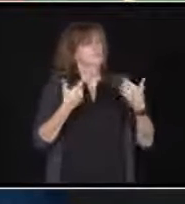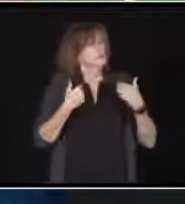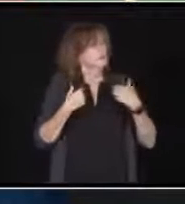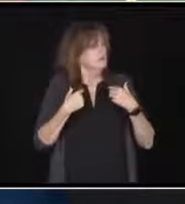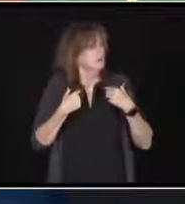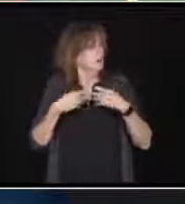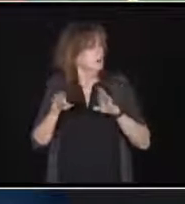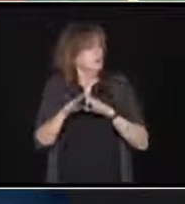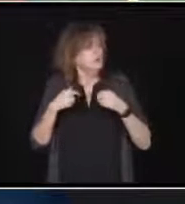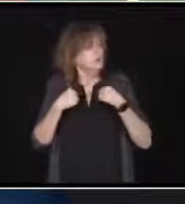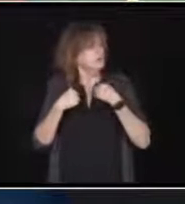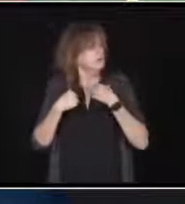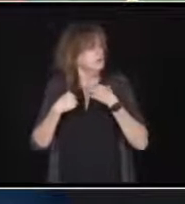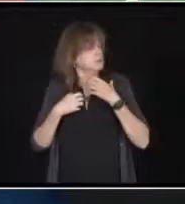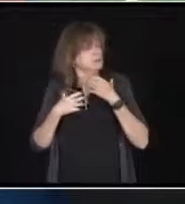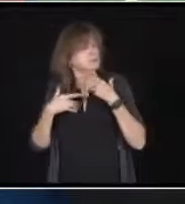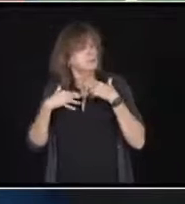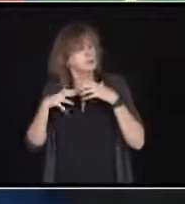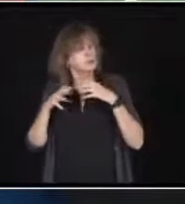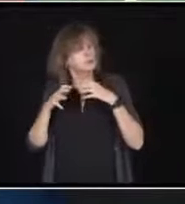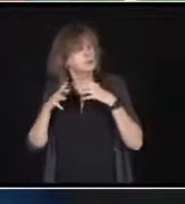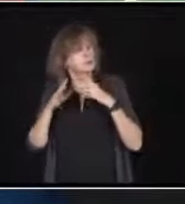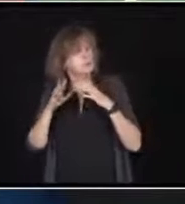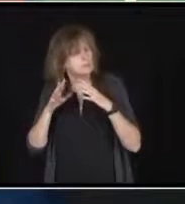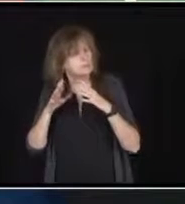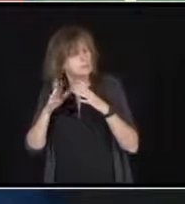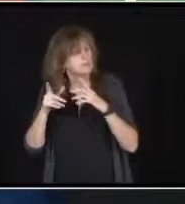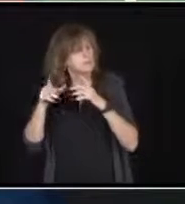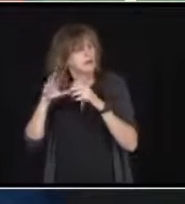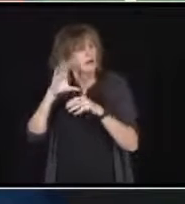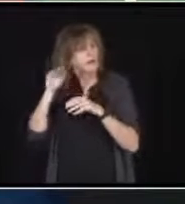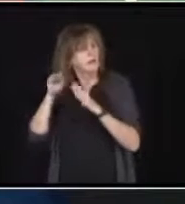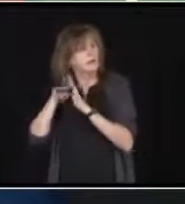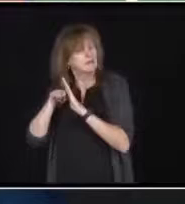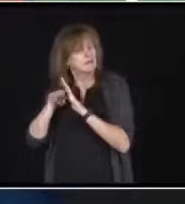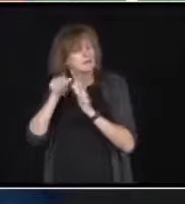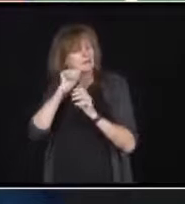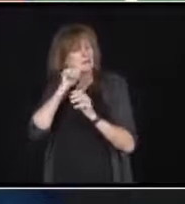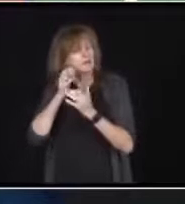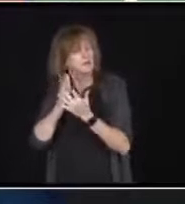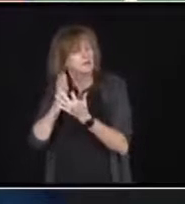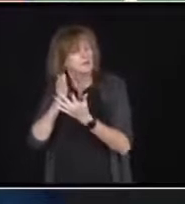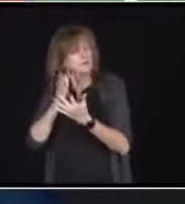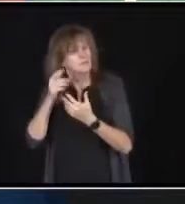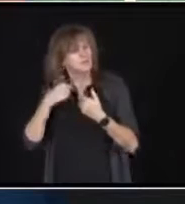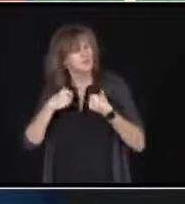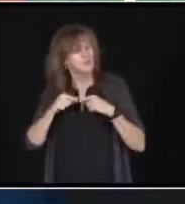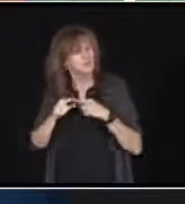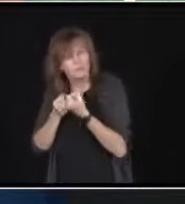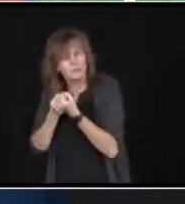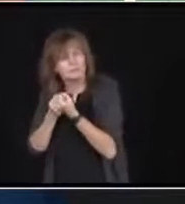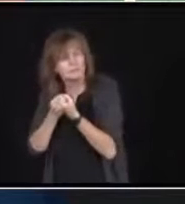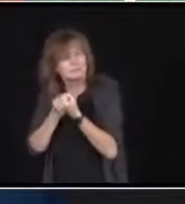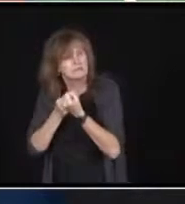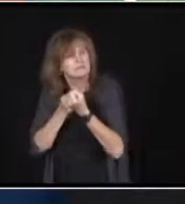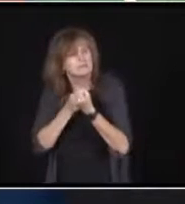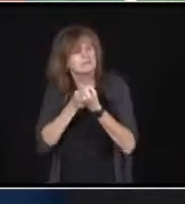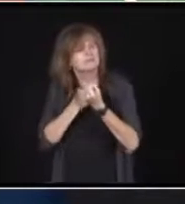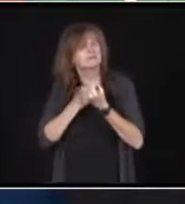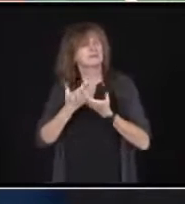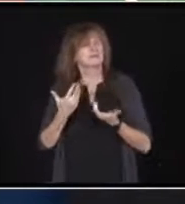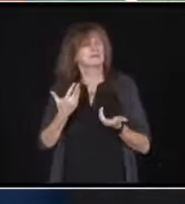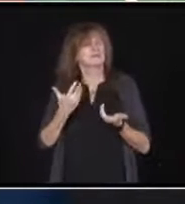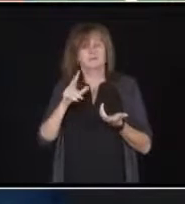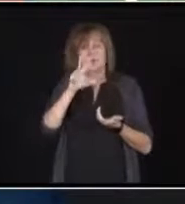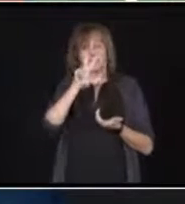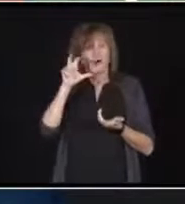to see companies go through this, and we're throwing everything we can at them. And by the way, that 300 million that we put out there, it's not just for